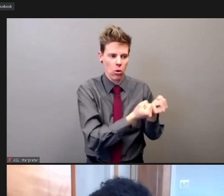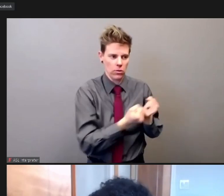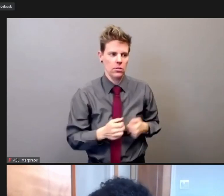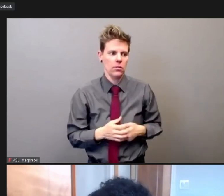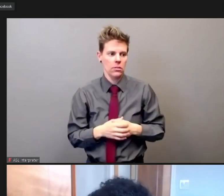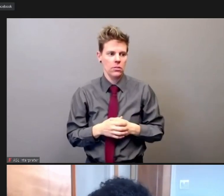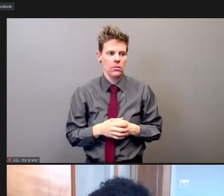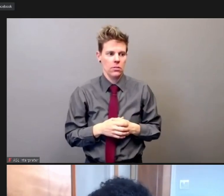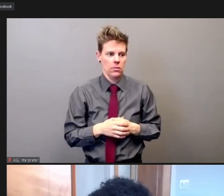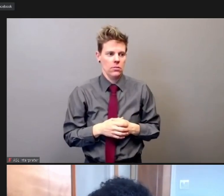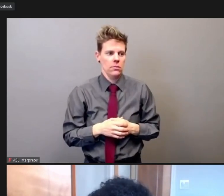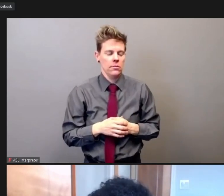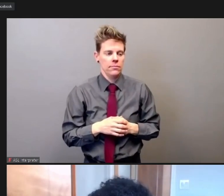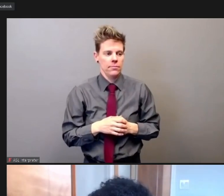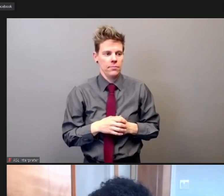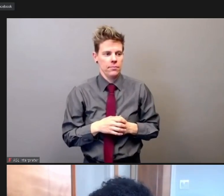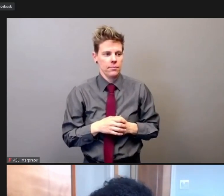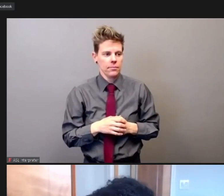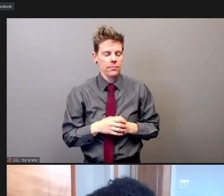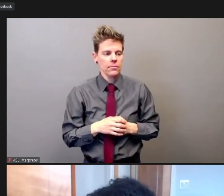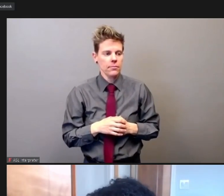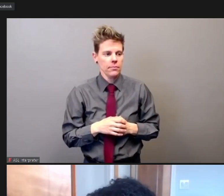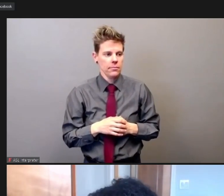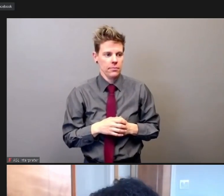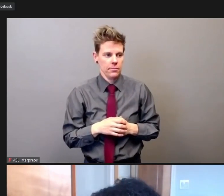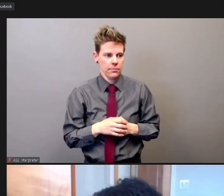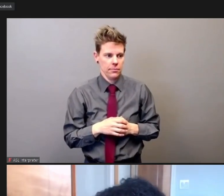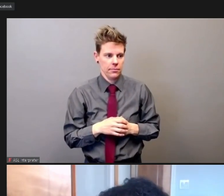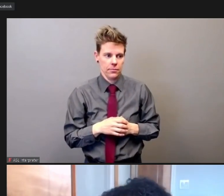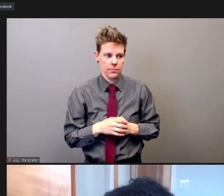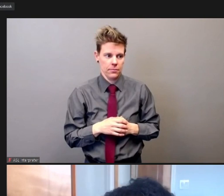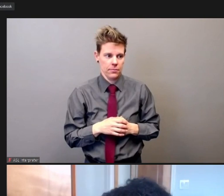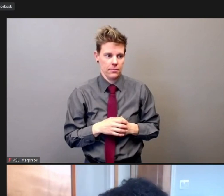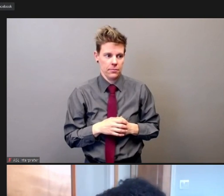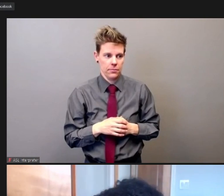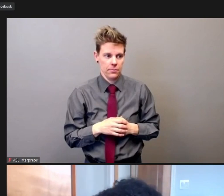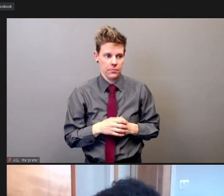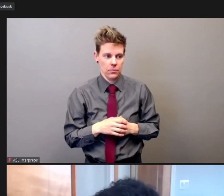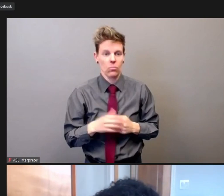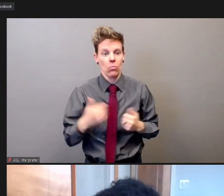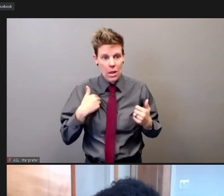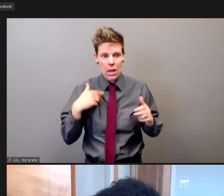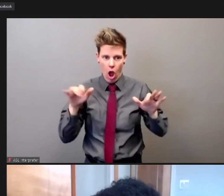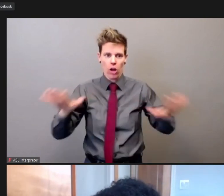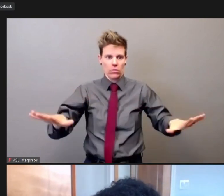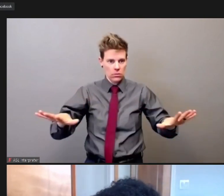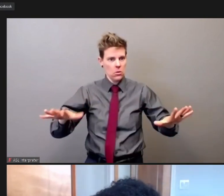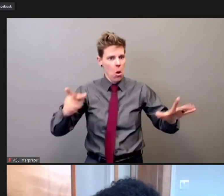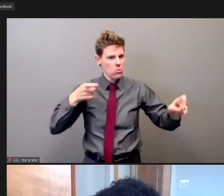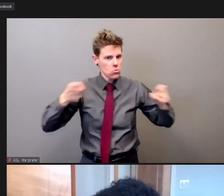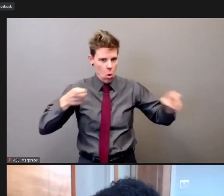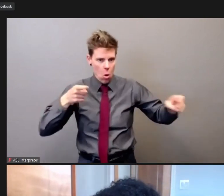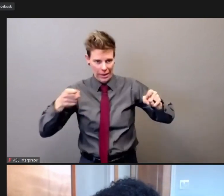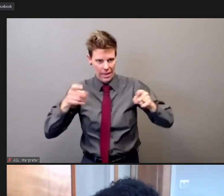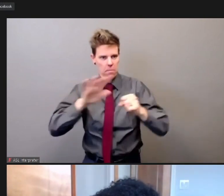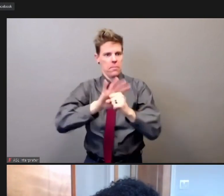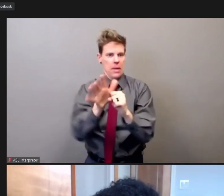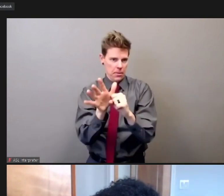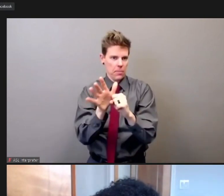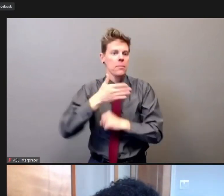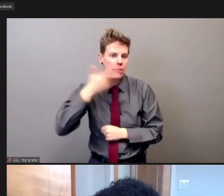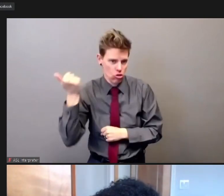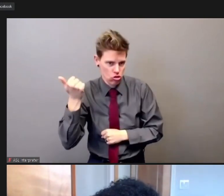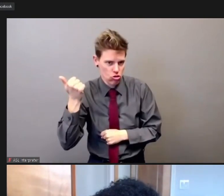my opinion, any other state over getting nursing home populations vaccinated, because the federal government just sent